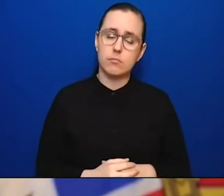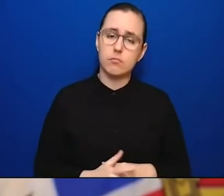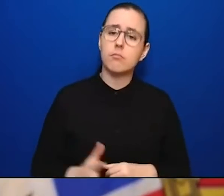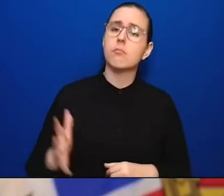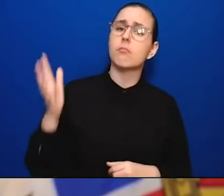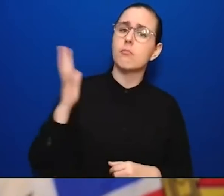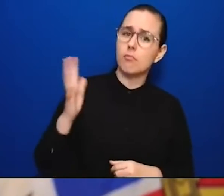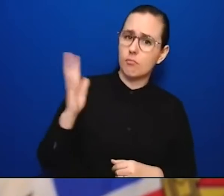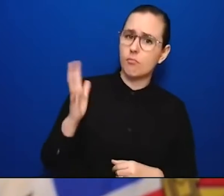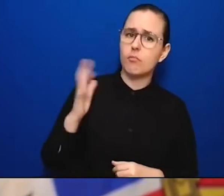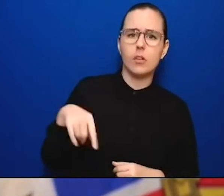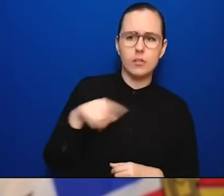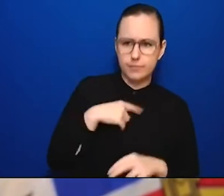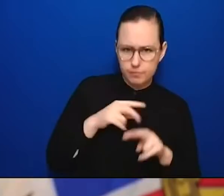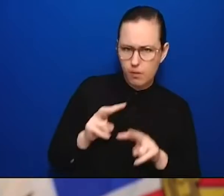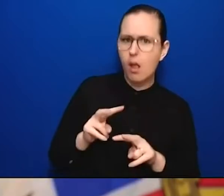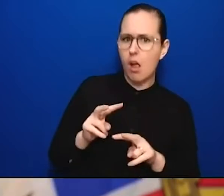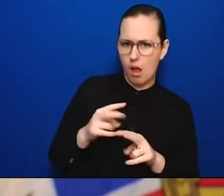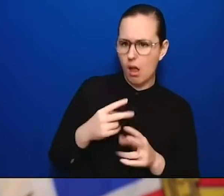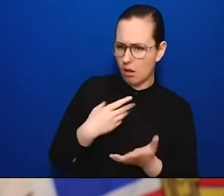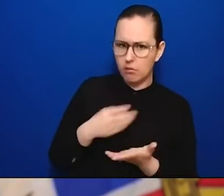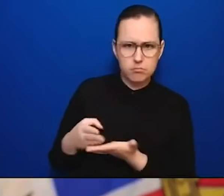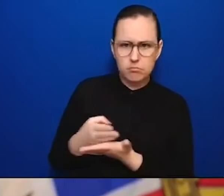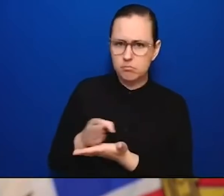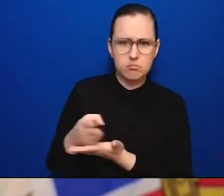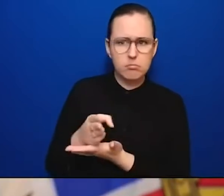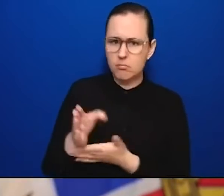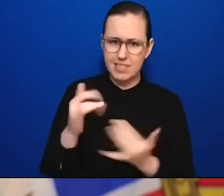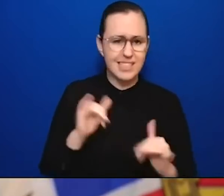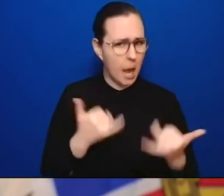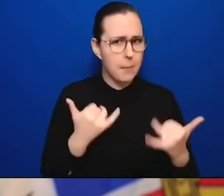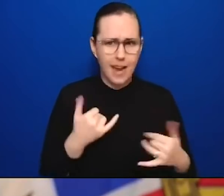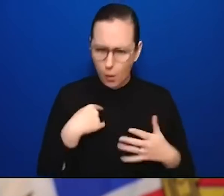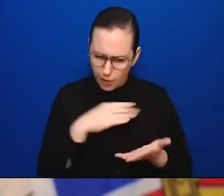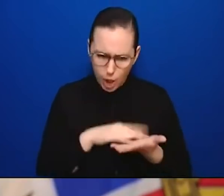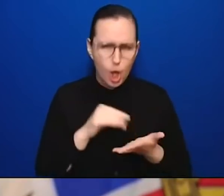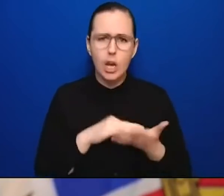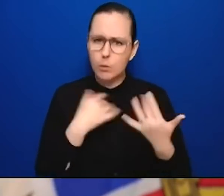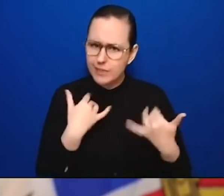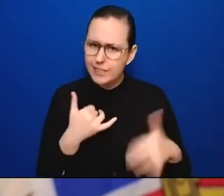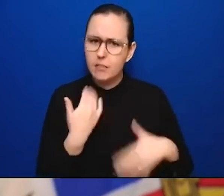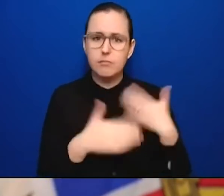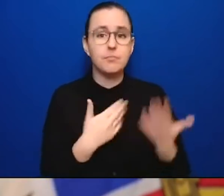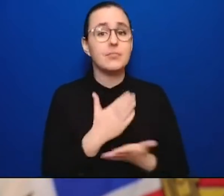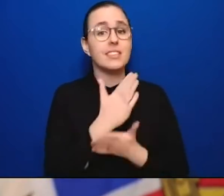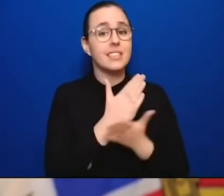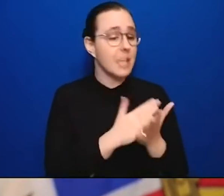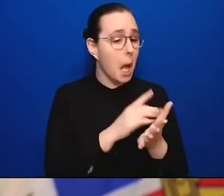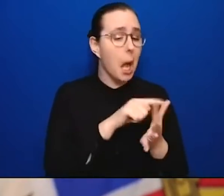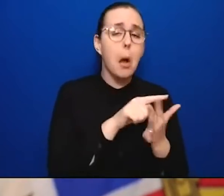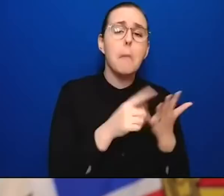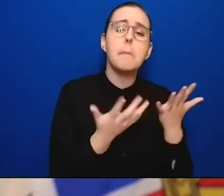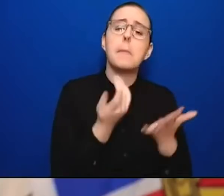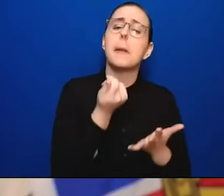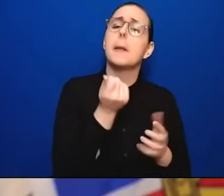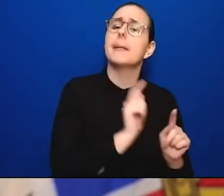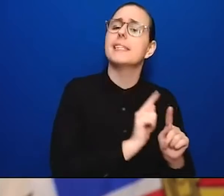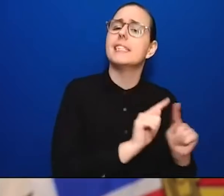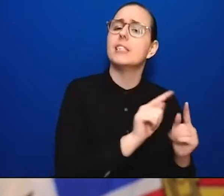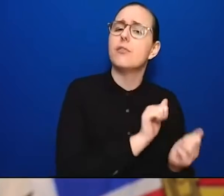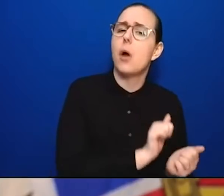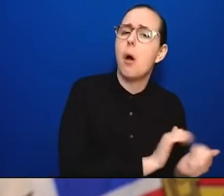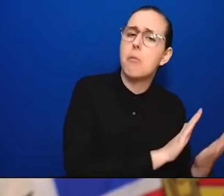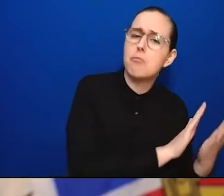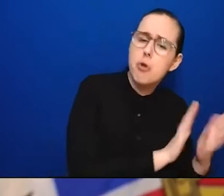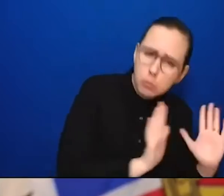this Omicron wave. While some things are different, a shorter incubation period, which means some of those tools that we've relied on, we